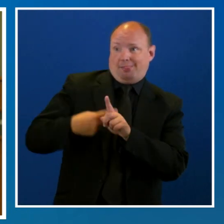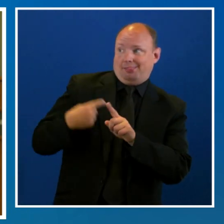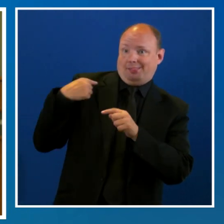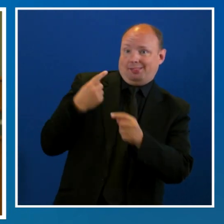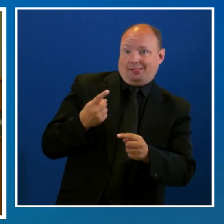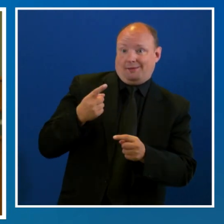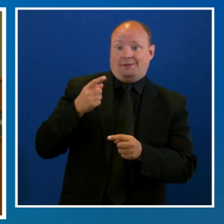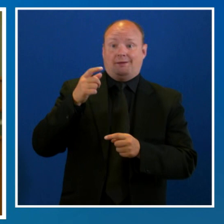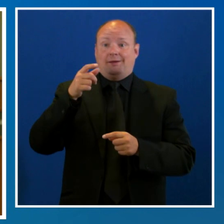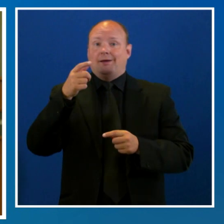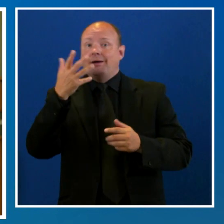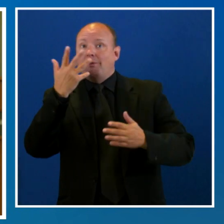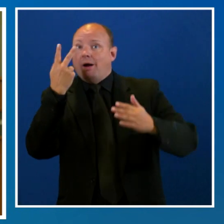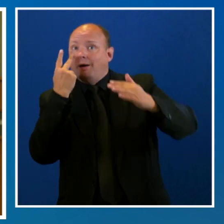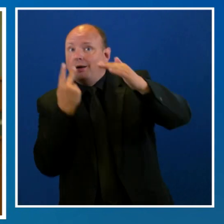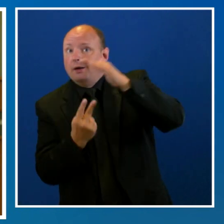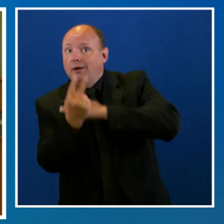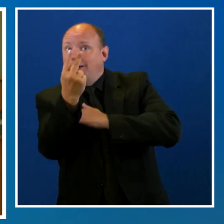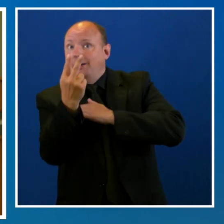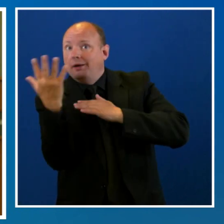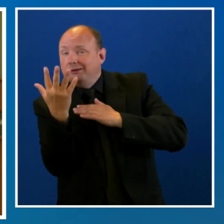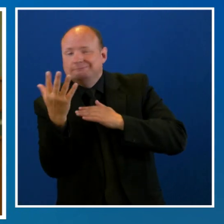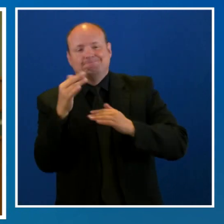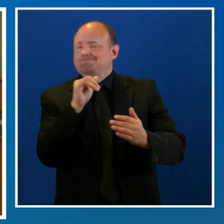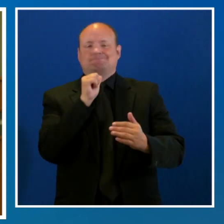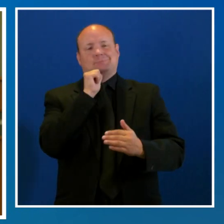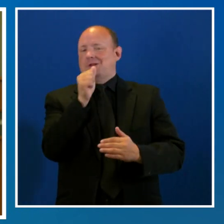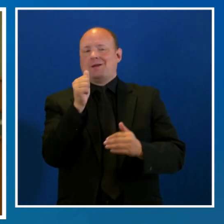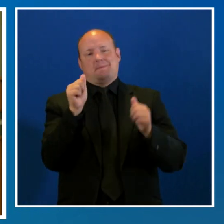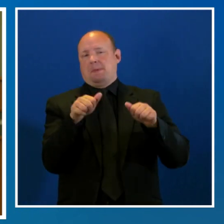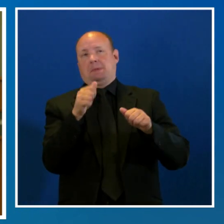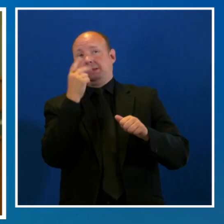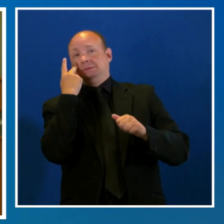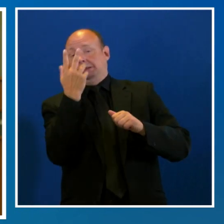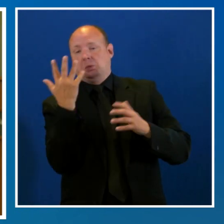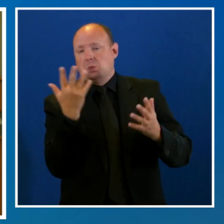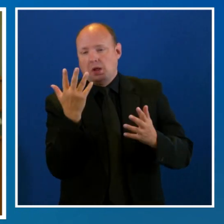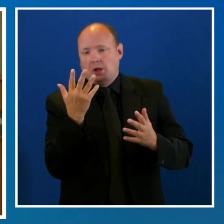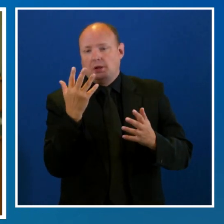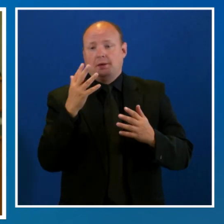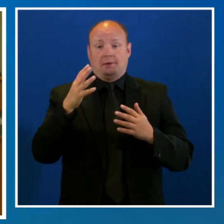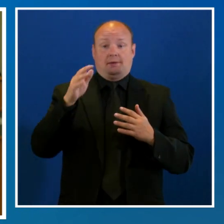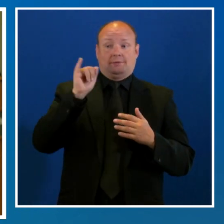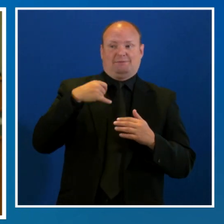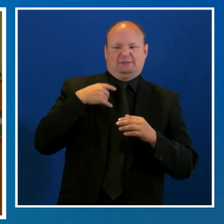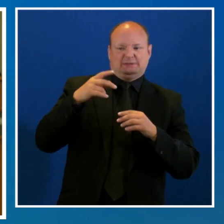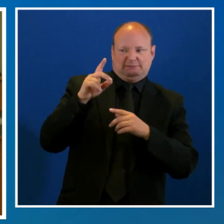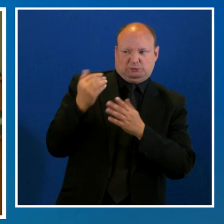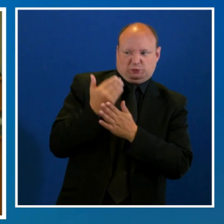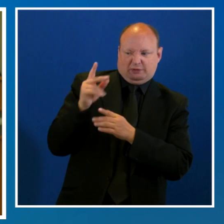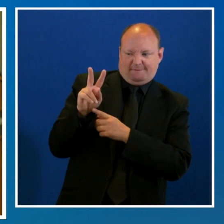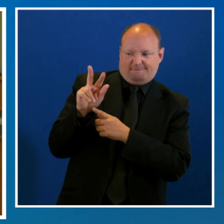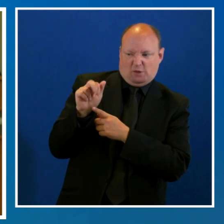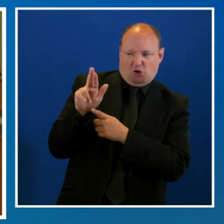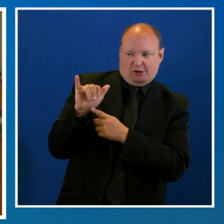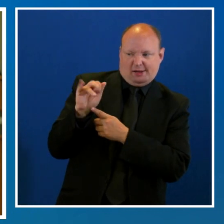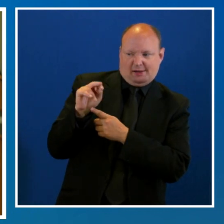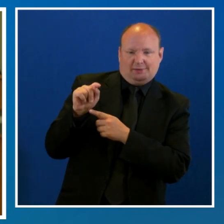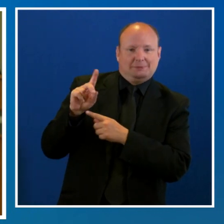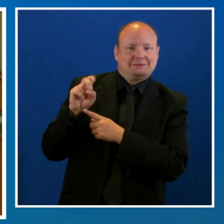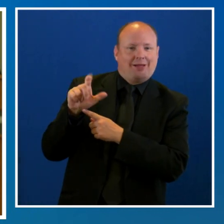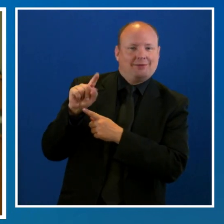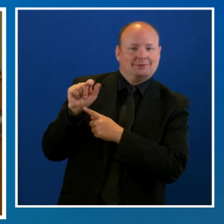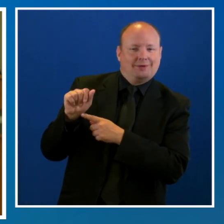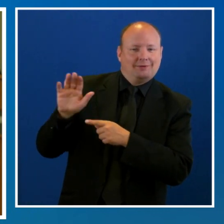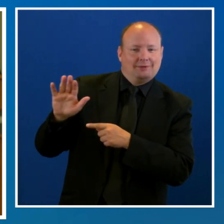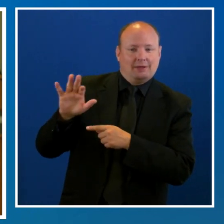unpredictable. The new Delta variant now accounts for 83% of the cases in the United States,